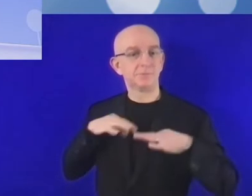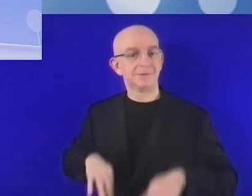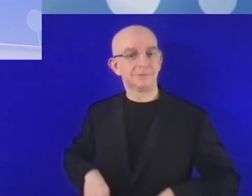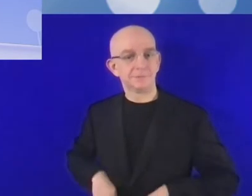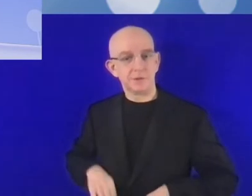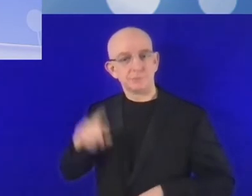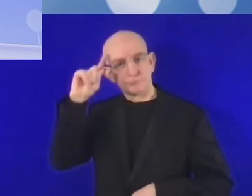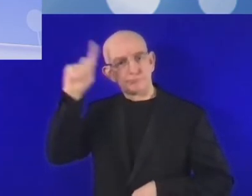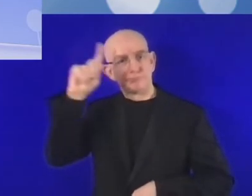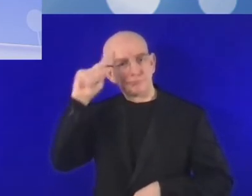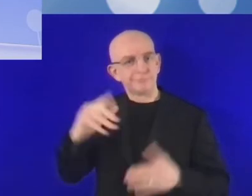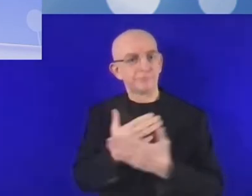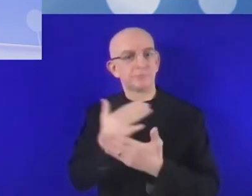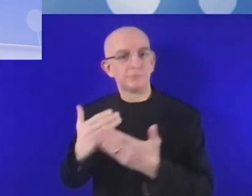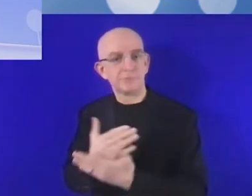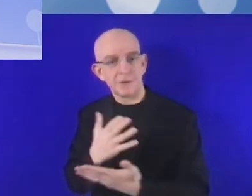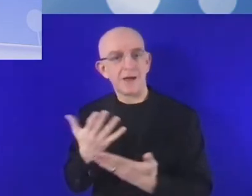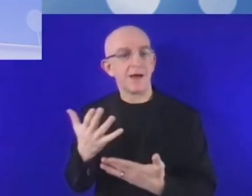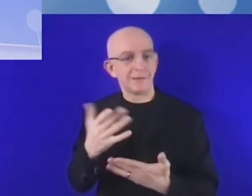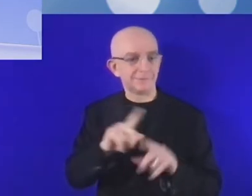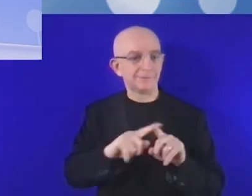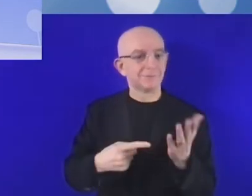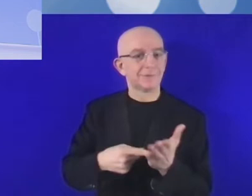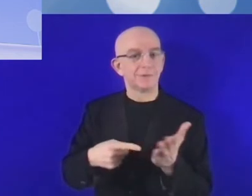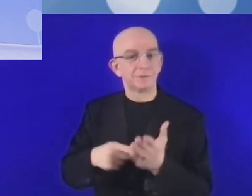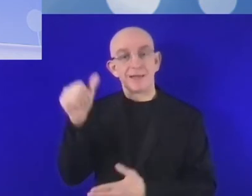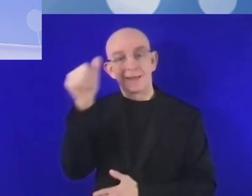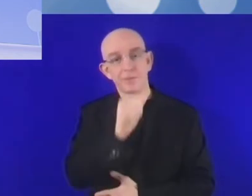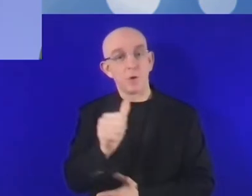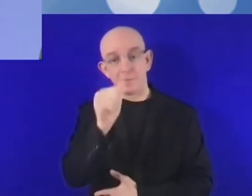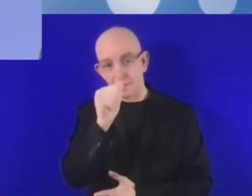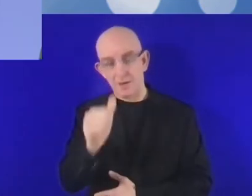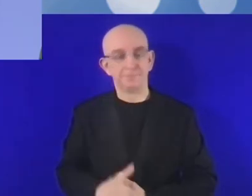miss teresa cervinska vice president european investment bank